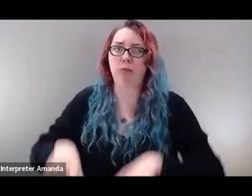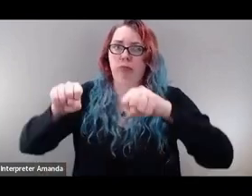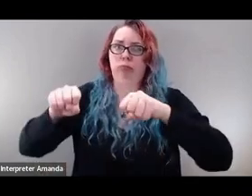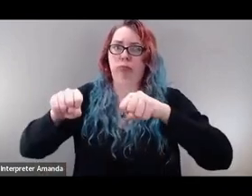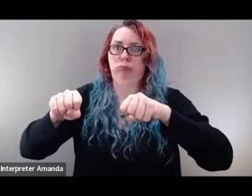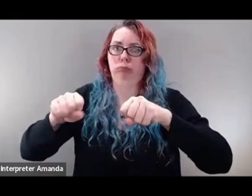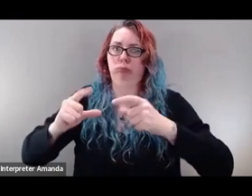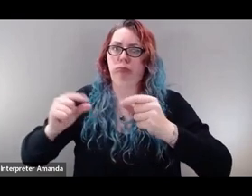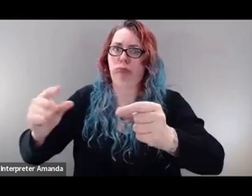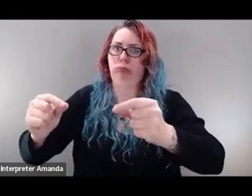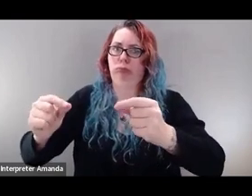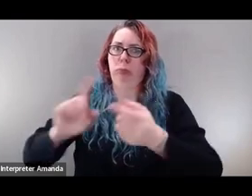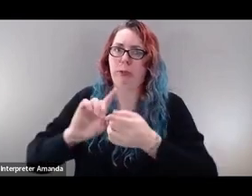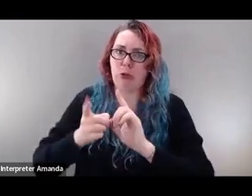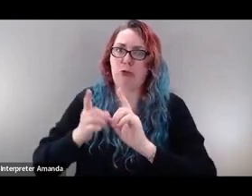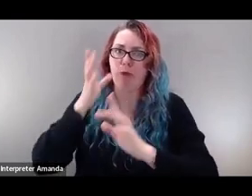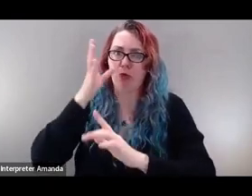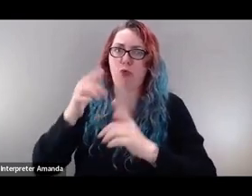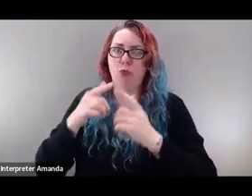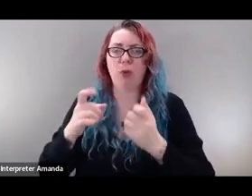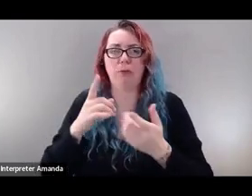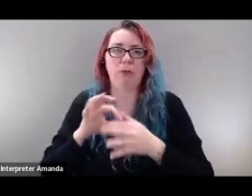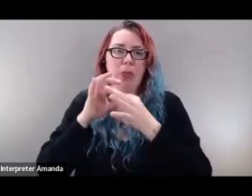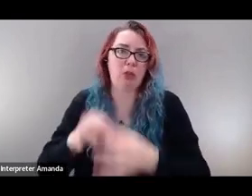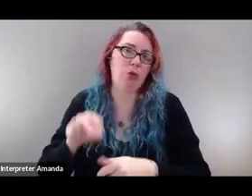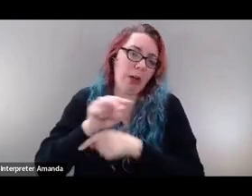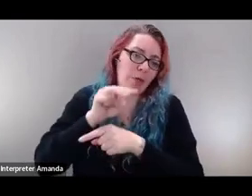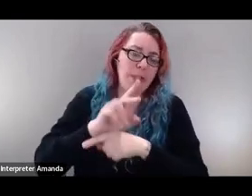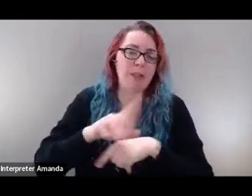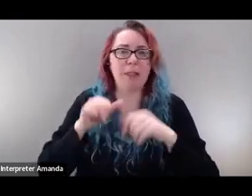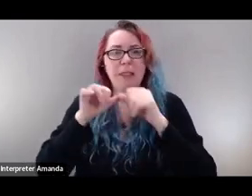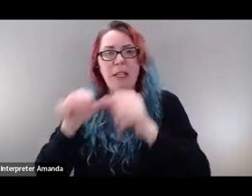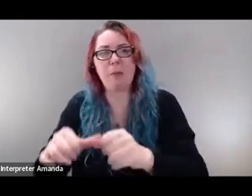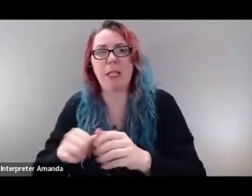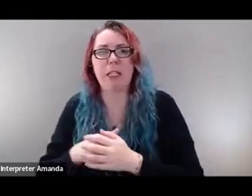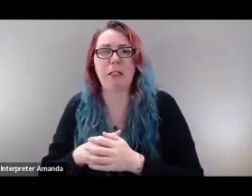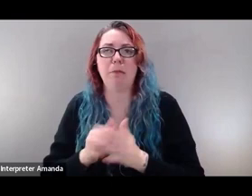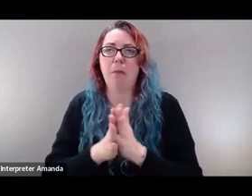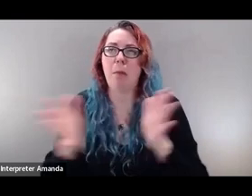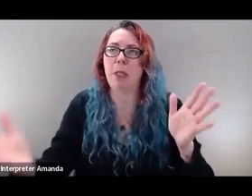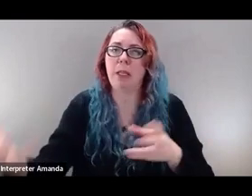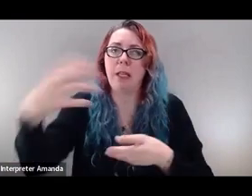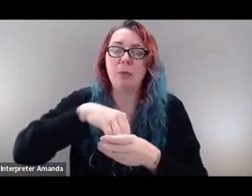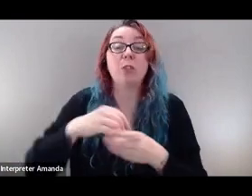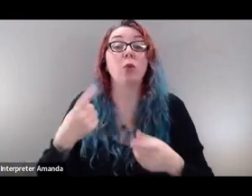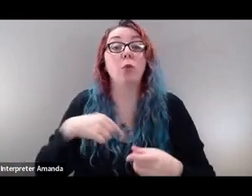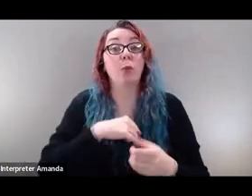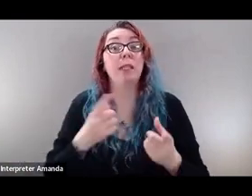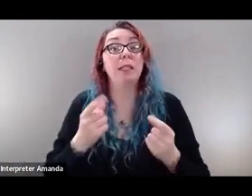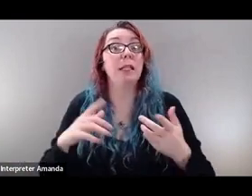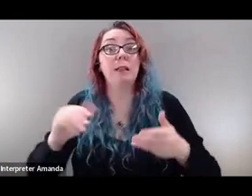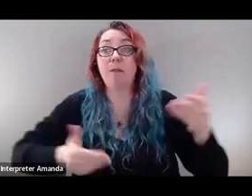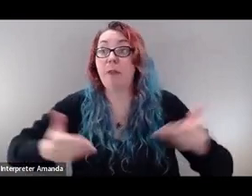provide opportunity in terms of governance, sustainability, or public engagement. So the co-learning groups invited individuals